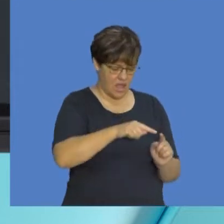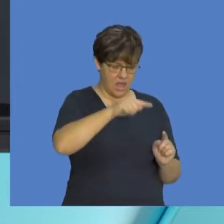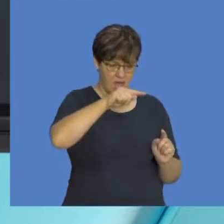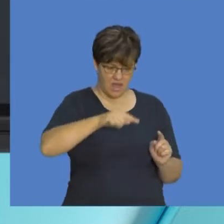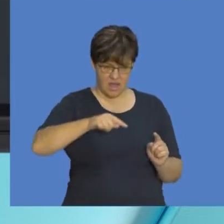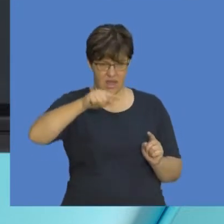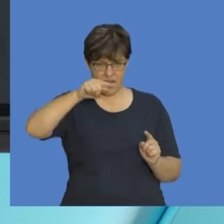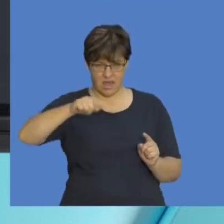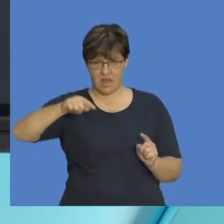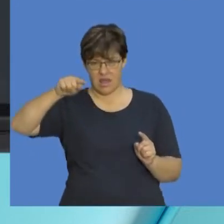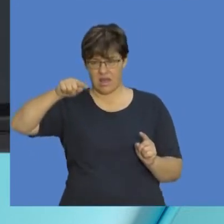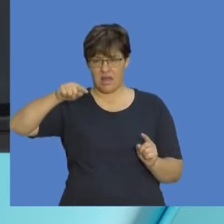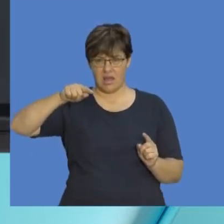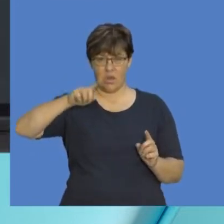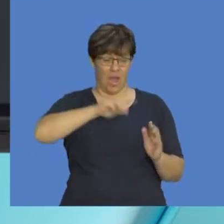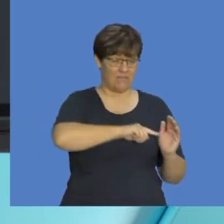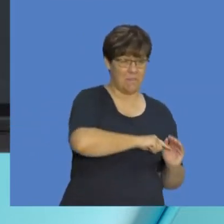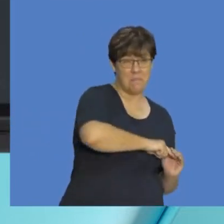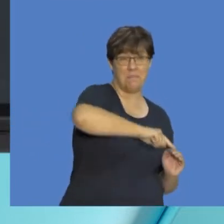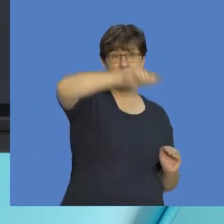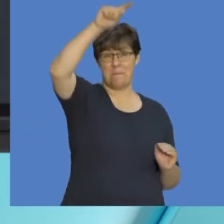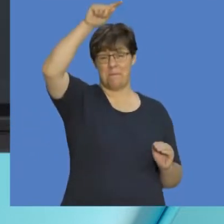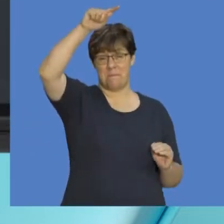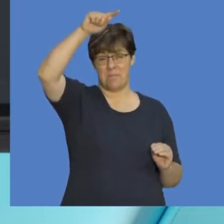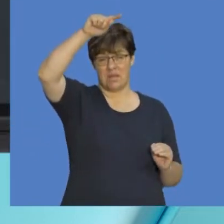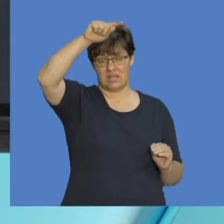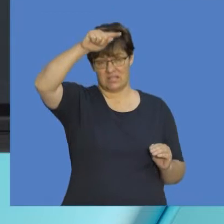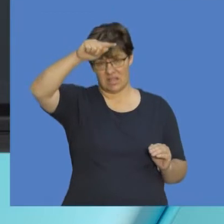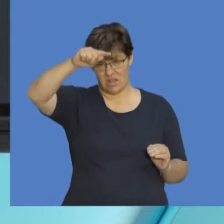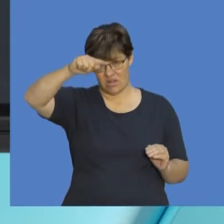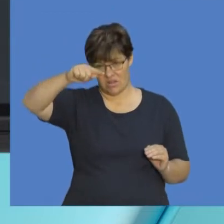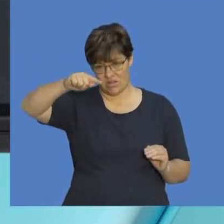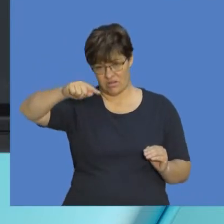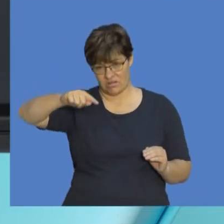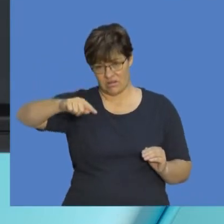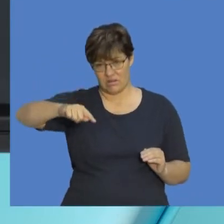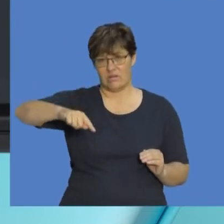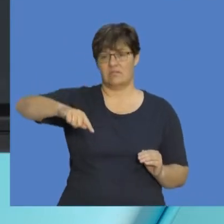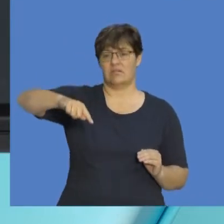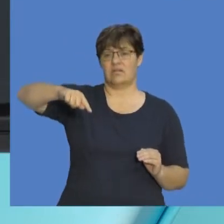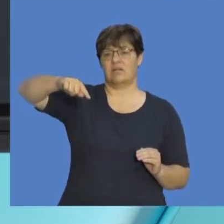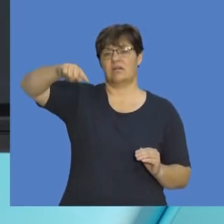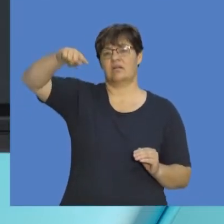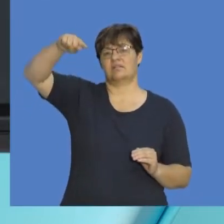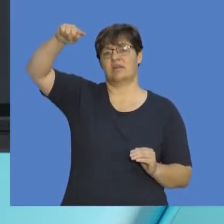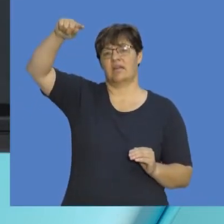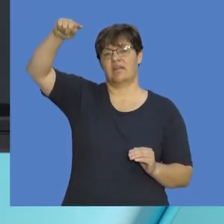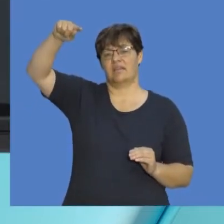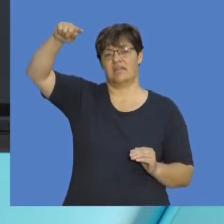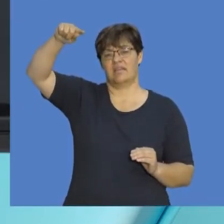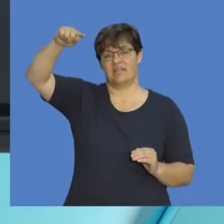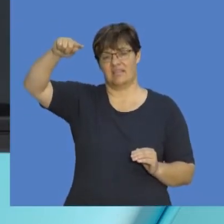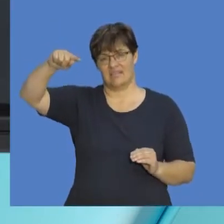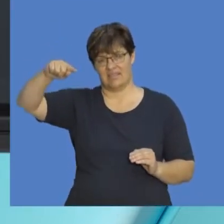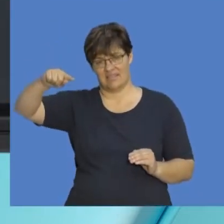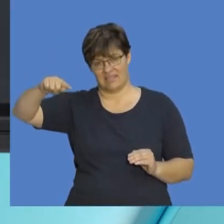of a line graph. We had a peak, then the peak went down, then a second